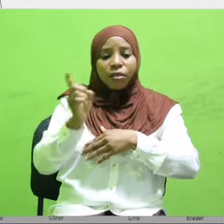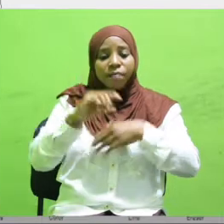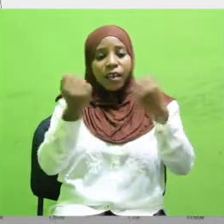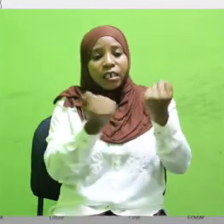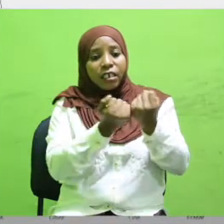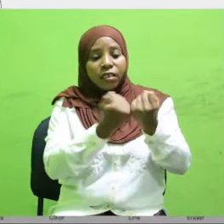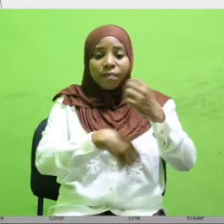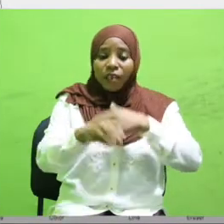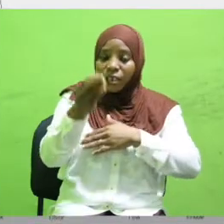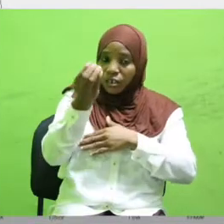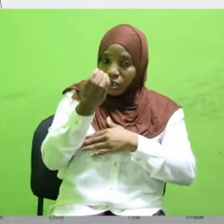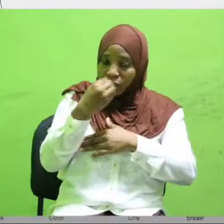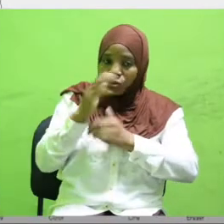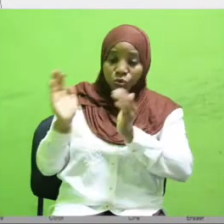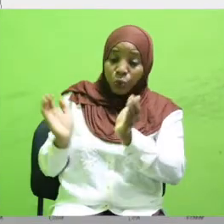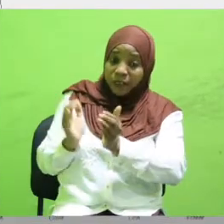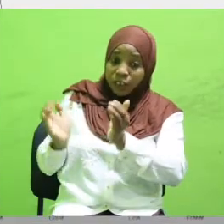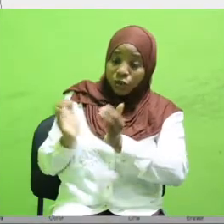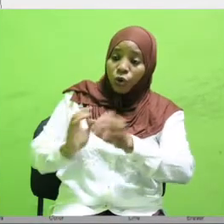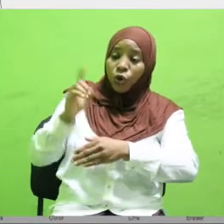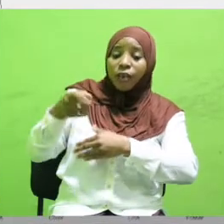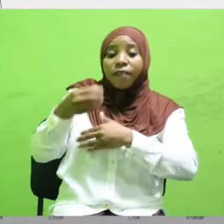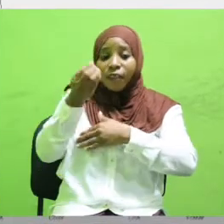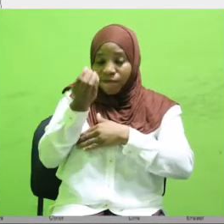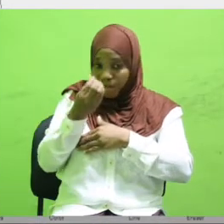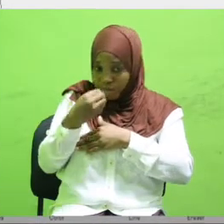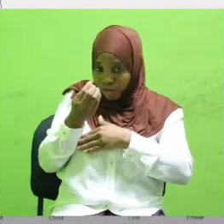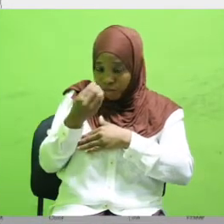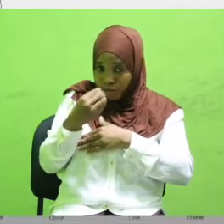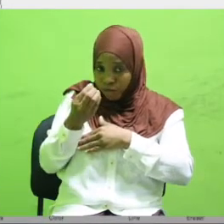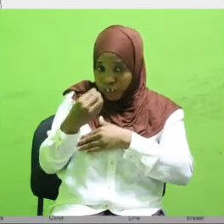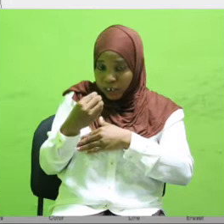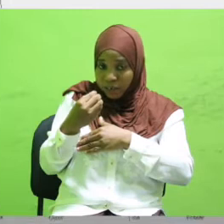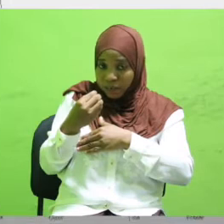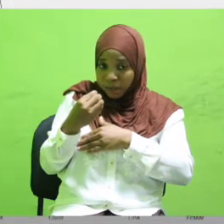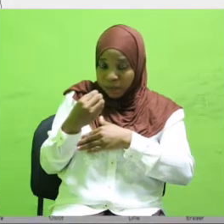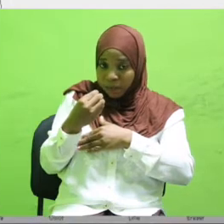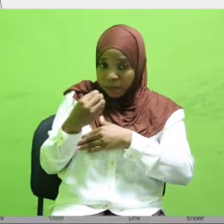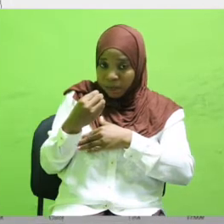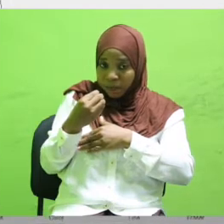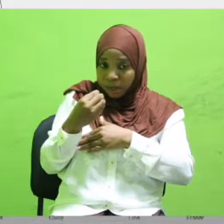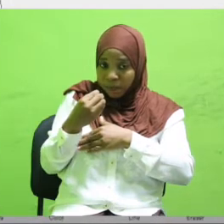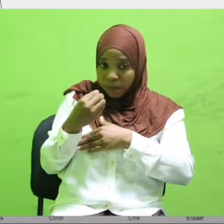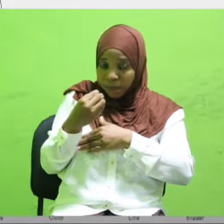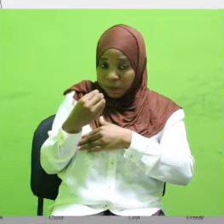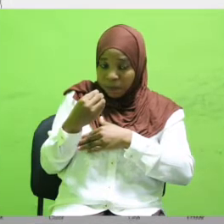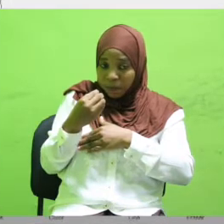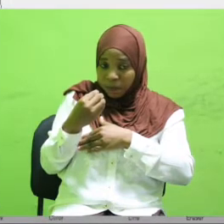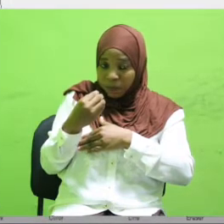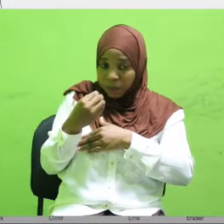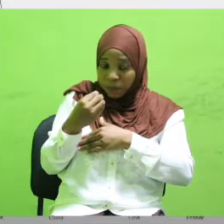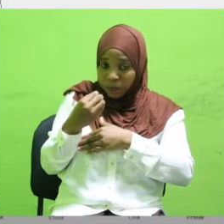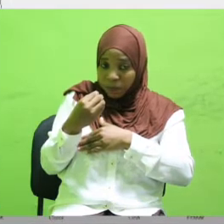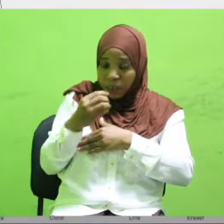fungi. So fungi can cause this food to be spoiled and be unfit for consumption. For instance, we